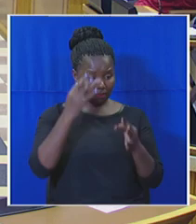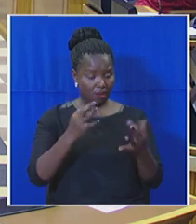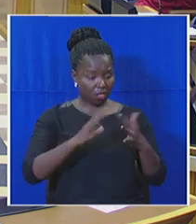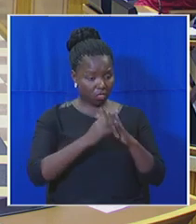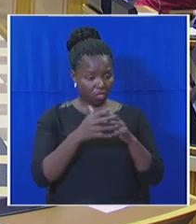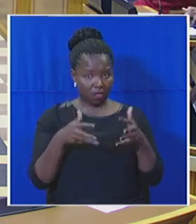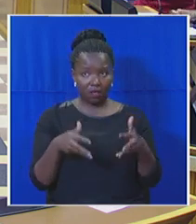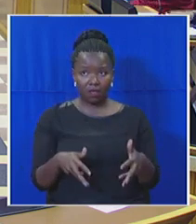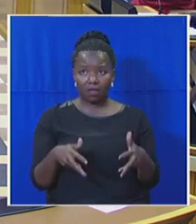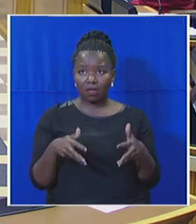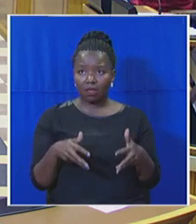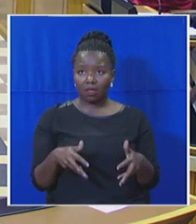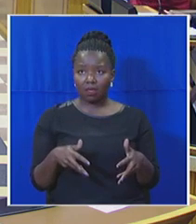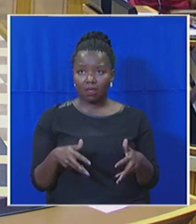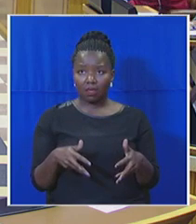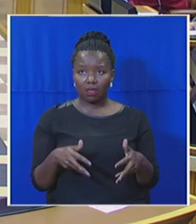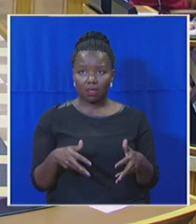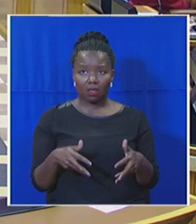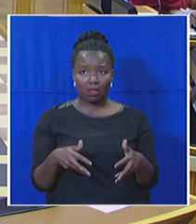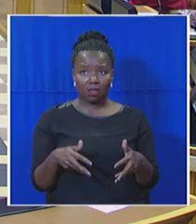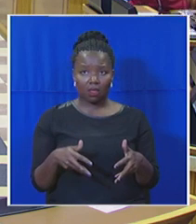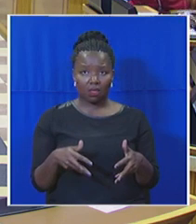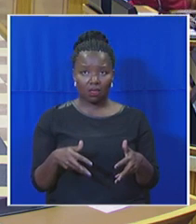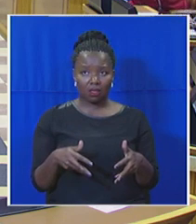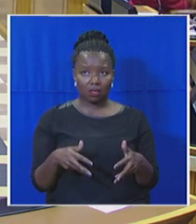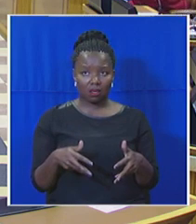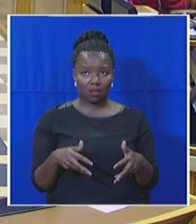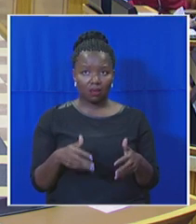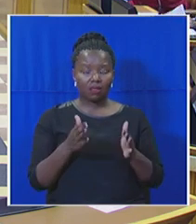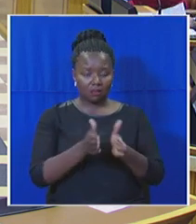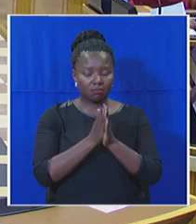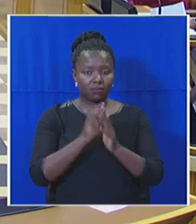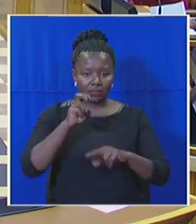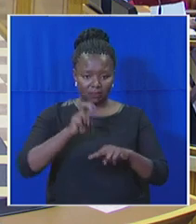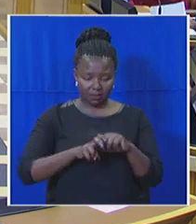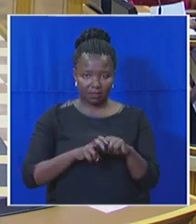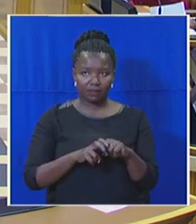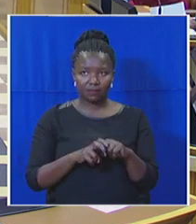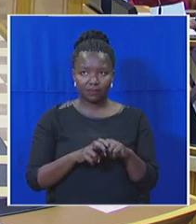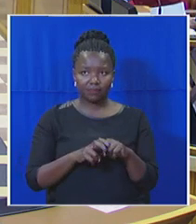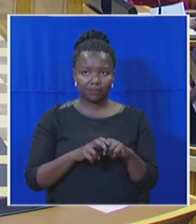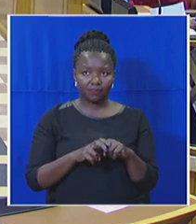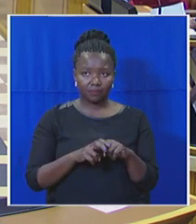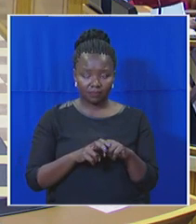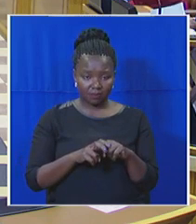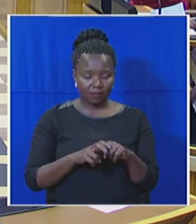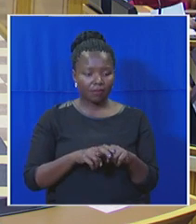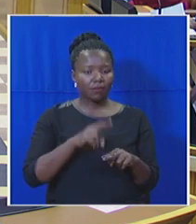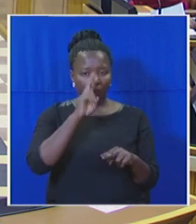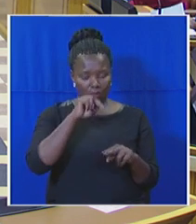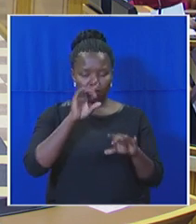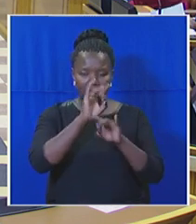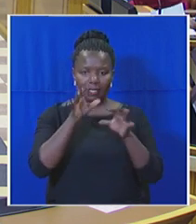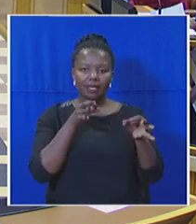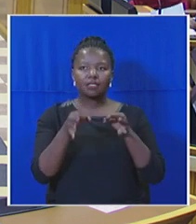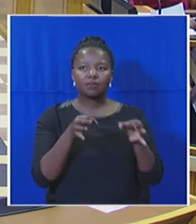should But You should Speaker, be very- But Speaker, please take a seat. But Speaker, you need to give us clarity on this